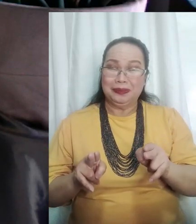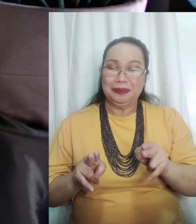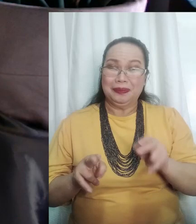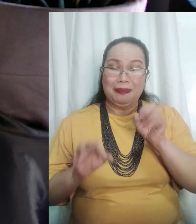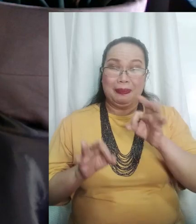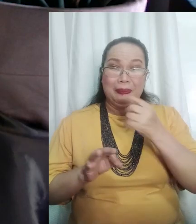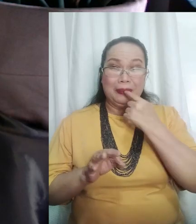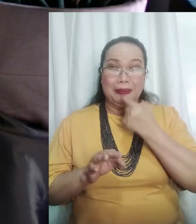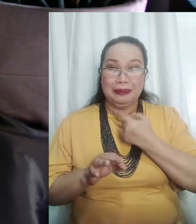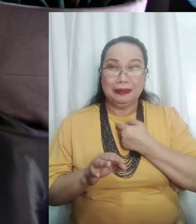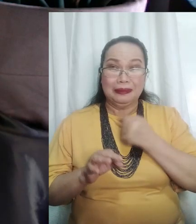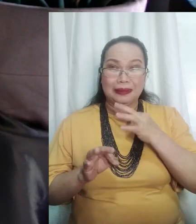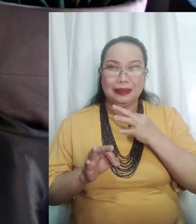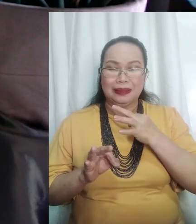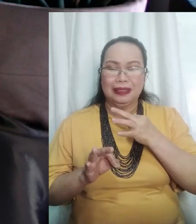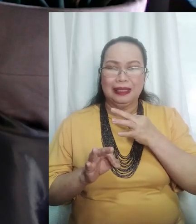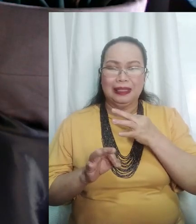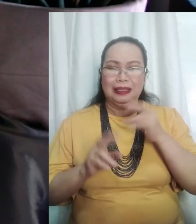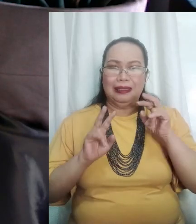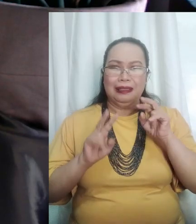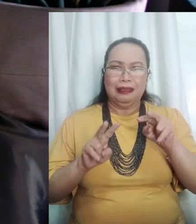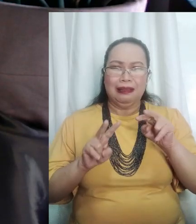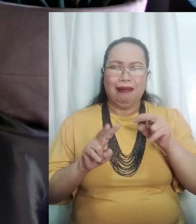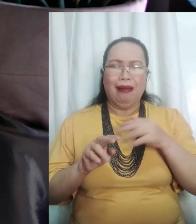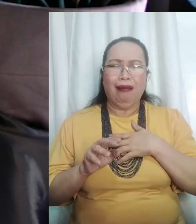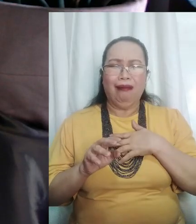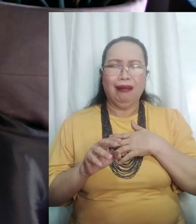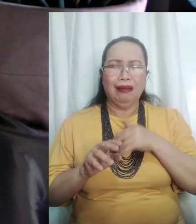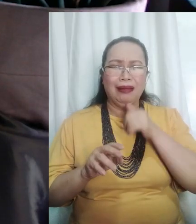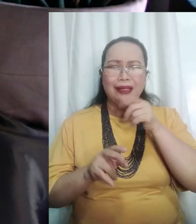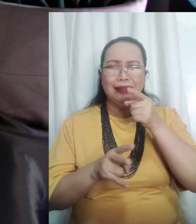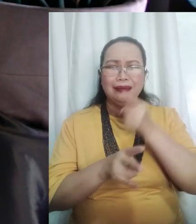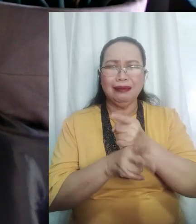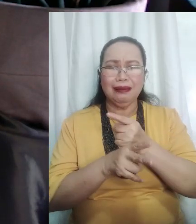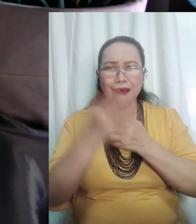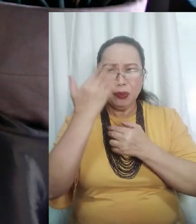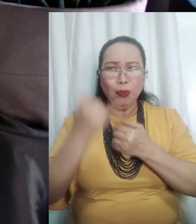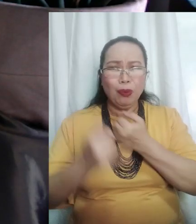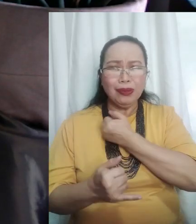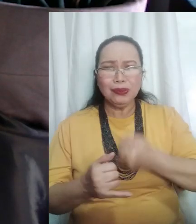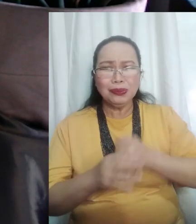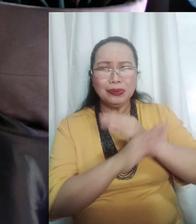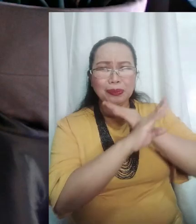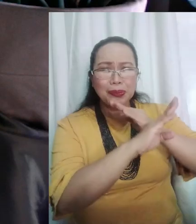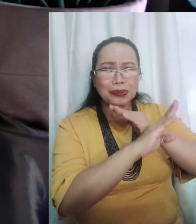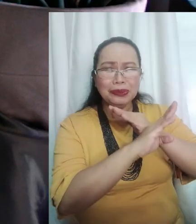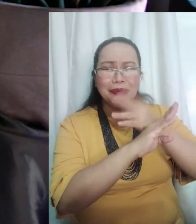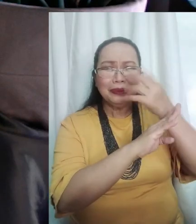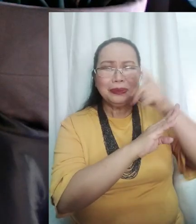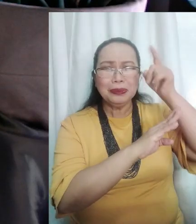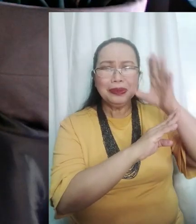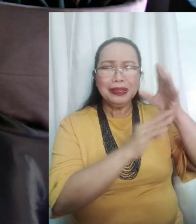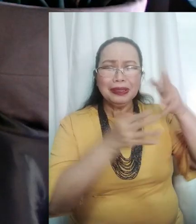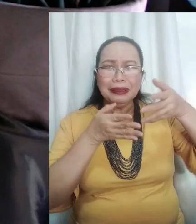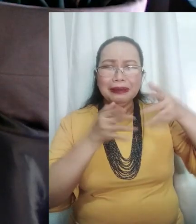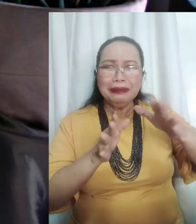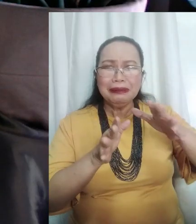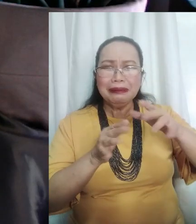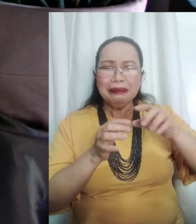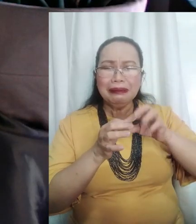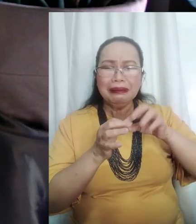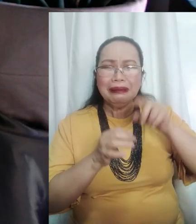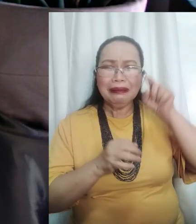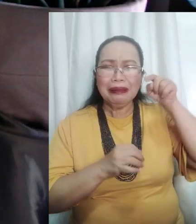Immediately, what we see is an unjust setback. But as what we've been learning, from God's point of